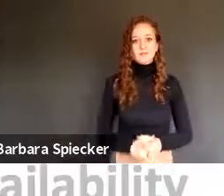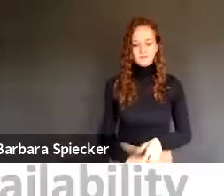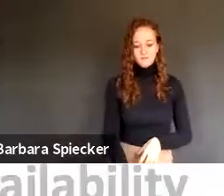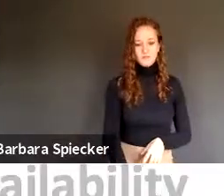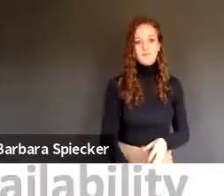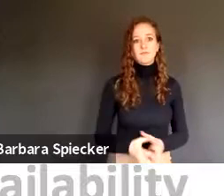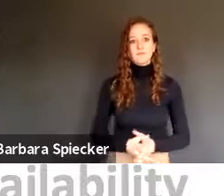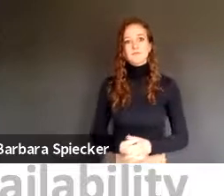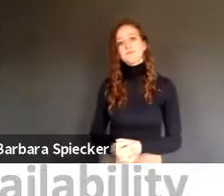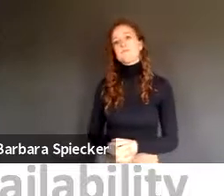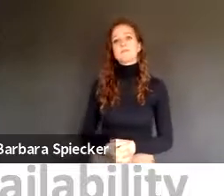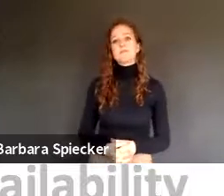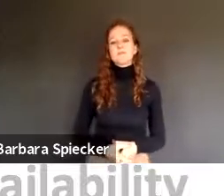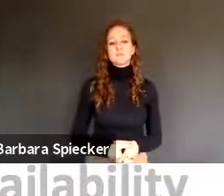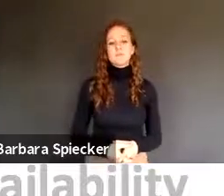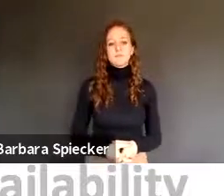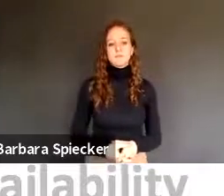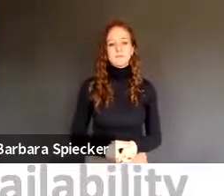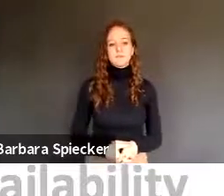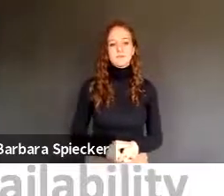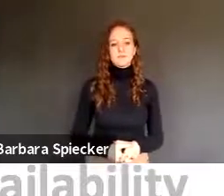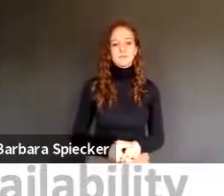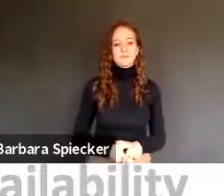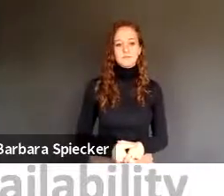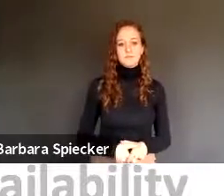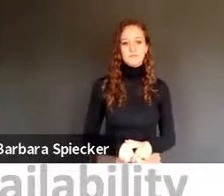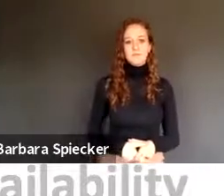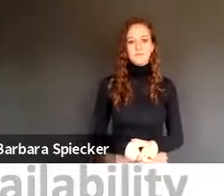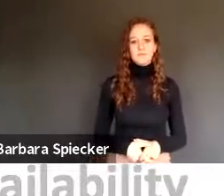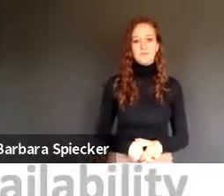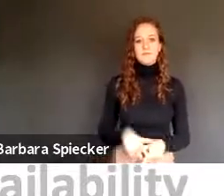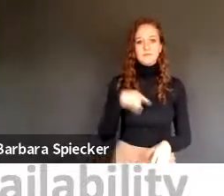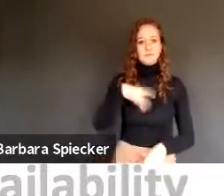taking that density of adults to lower levels.